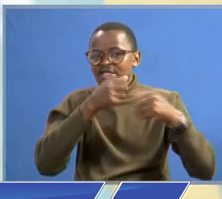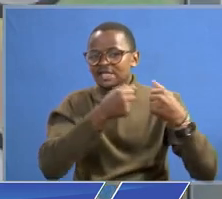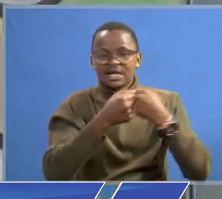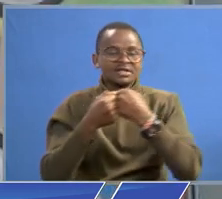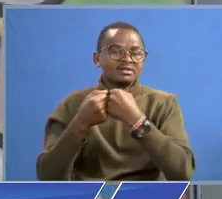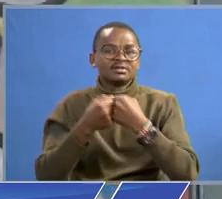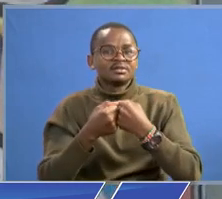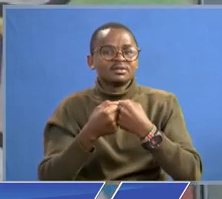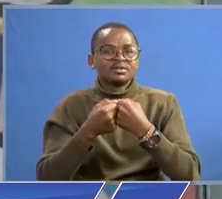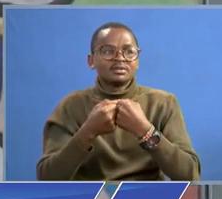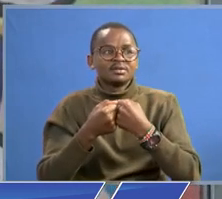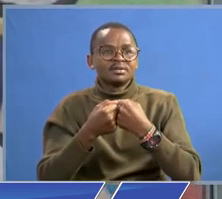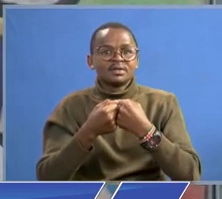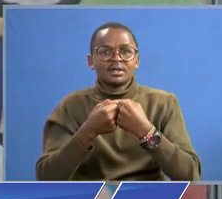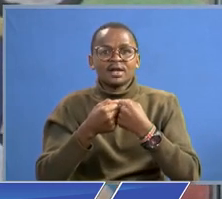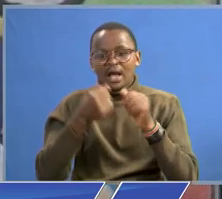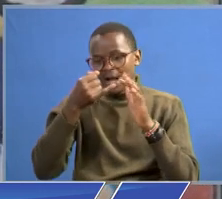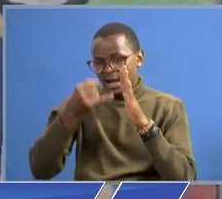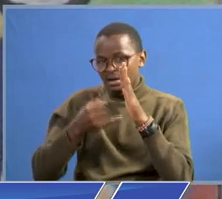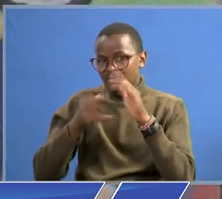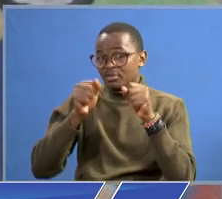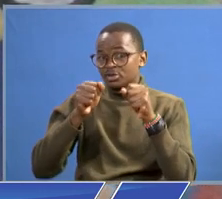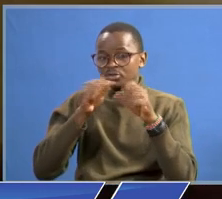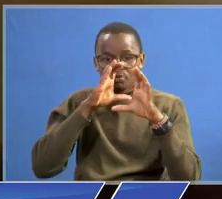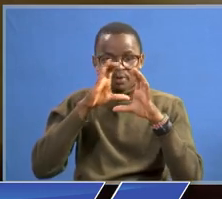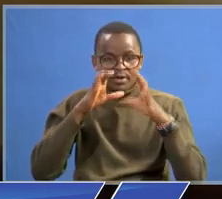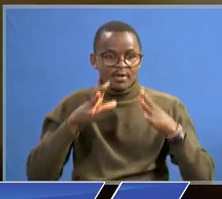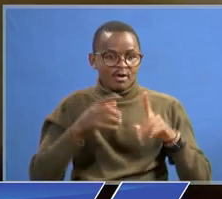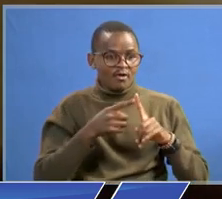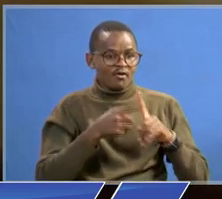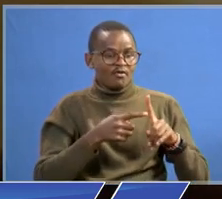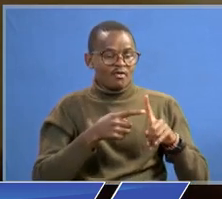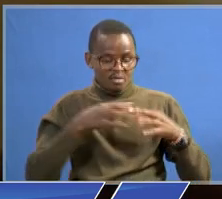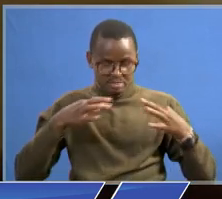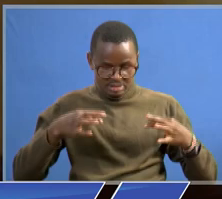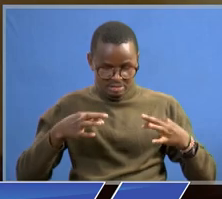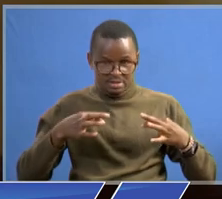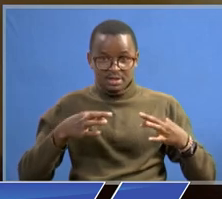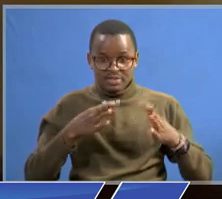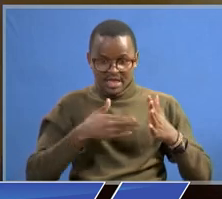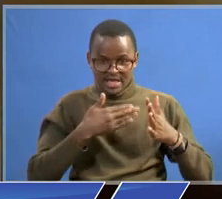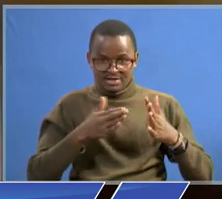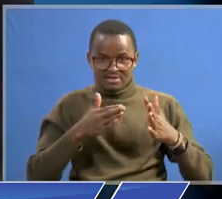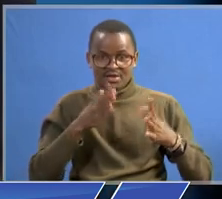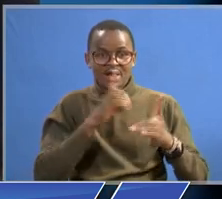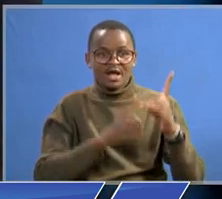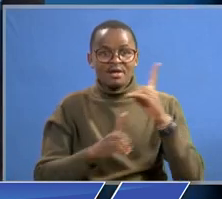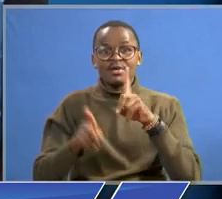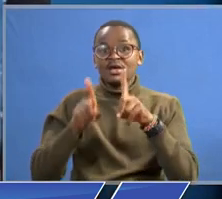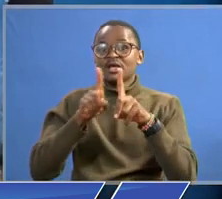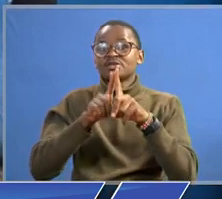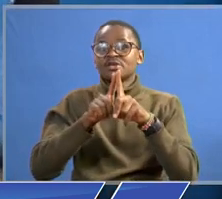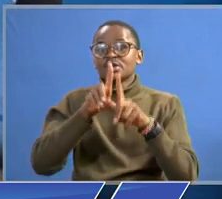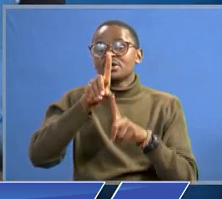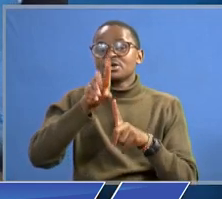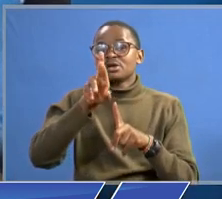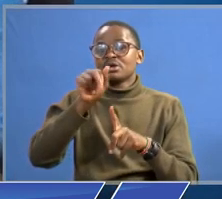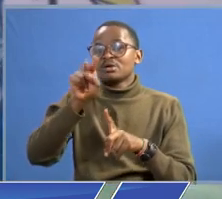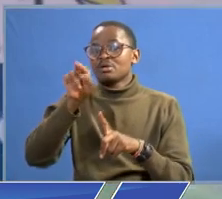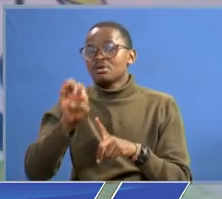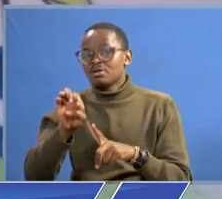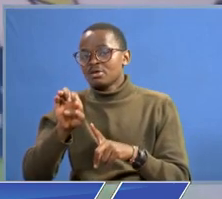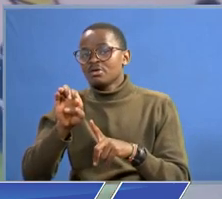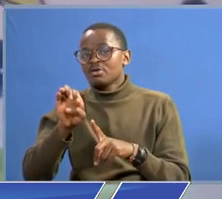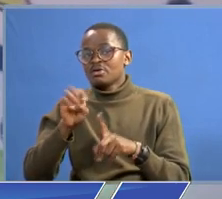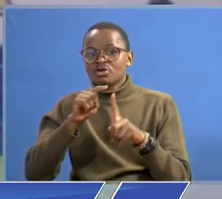challenge. Art can be used to communicate to people, from the dressing, the songs, the dance, and even drawings used at the